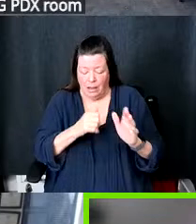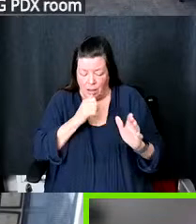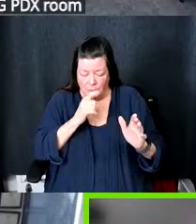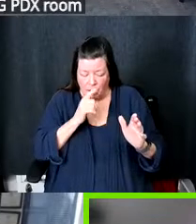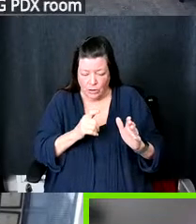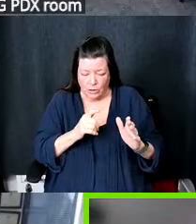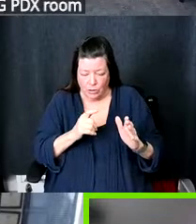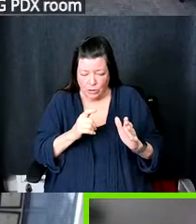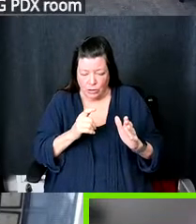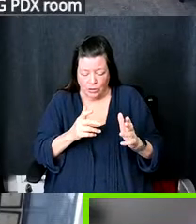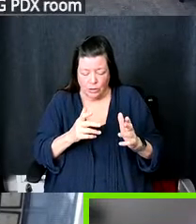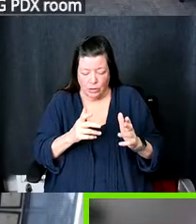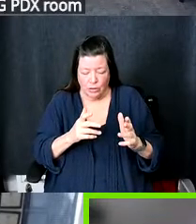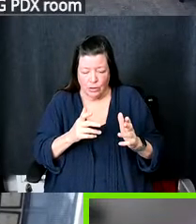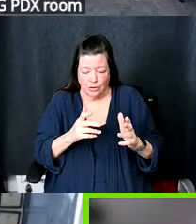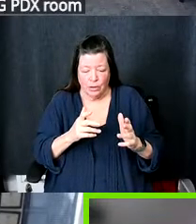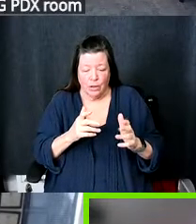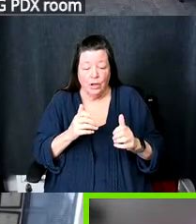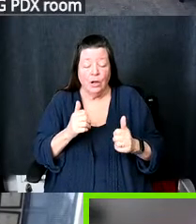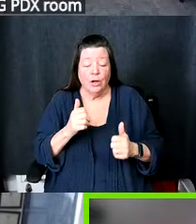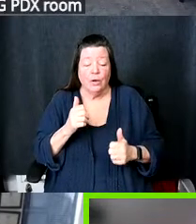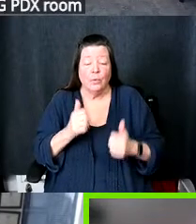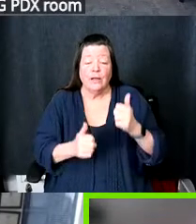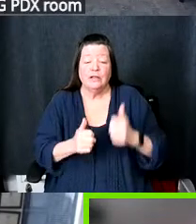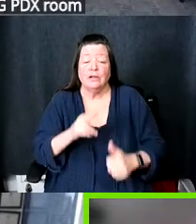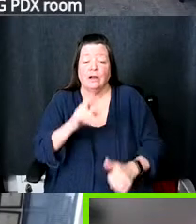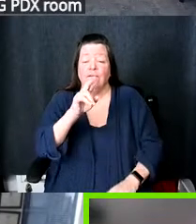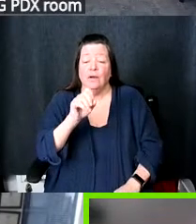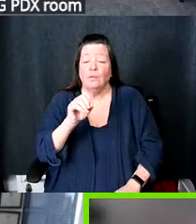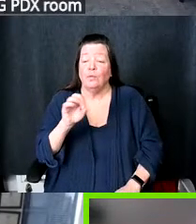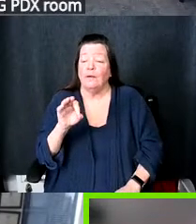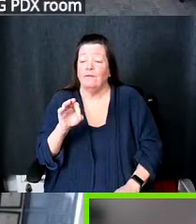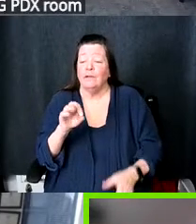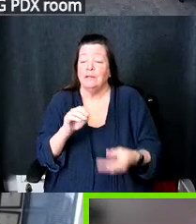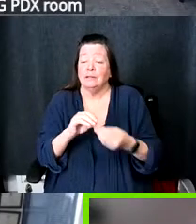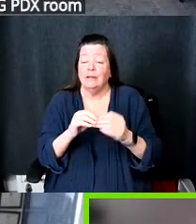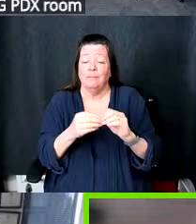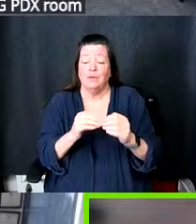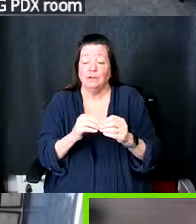which of the reference numbers, which of the